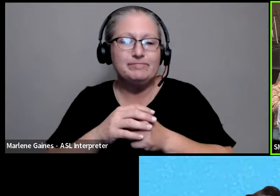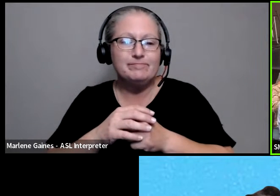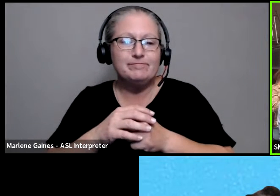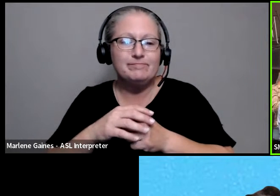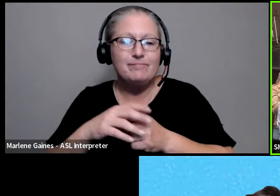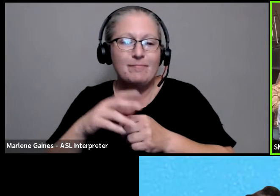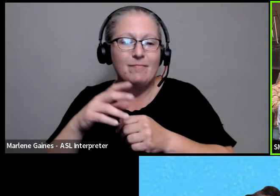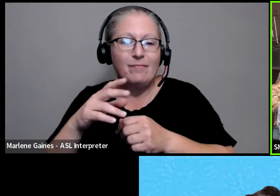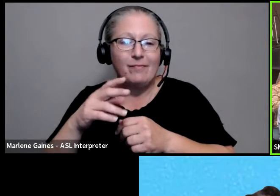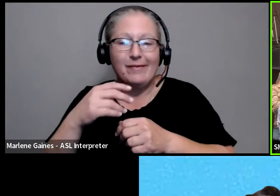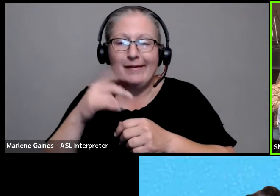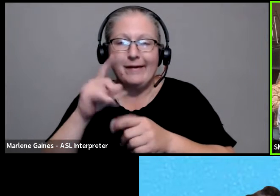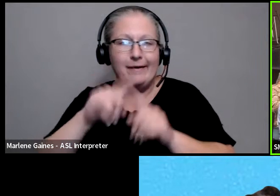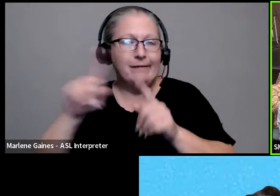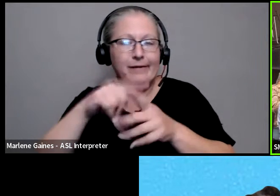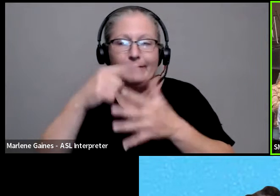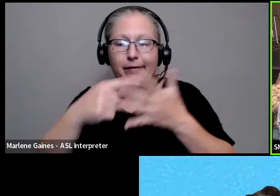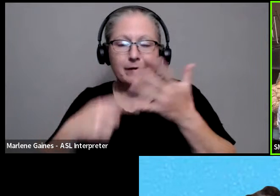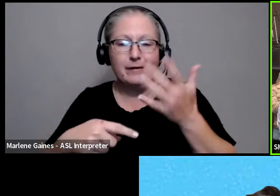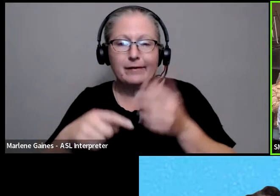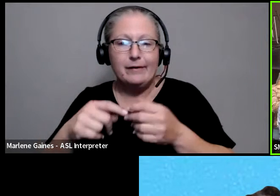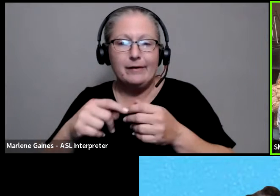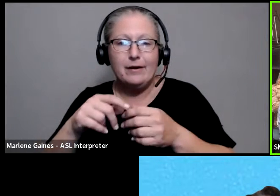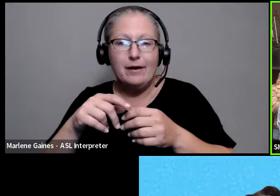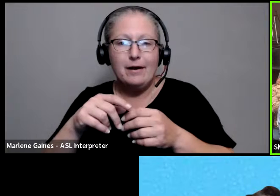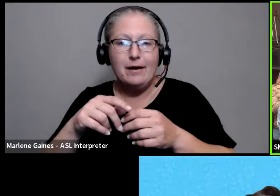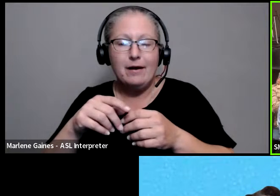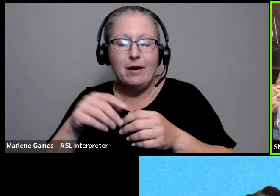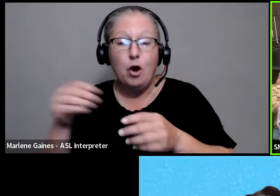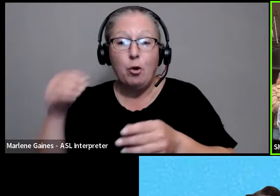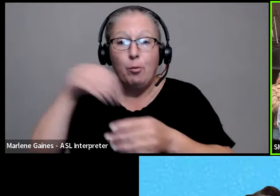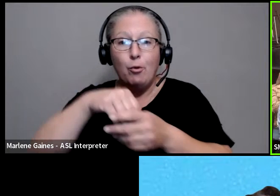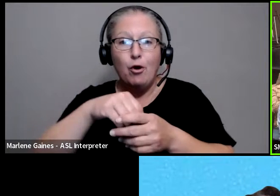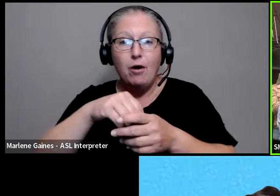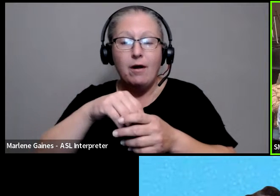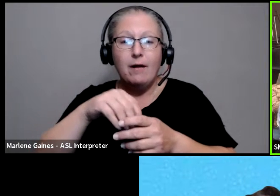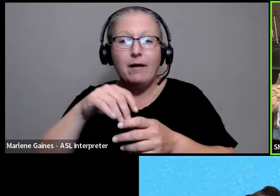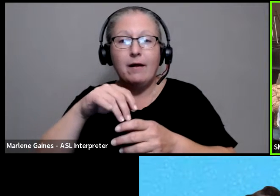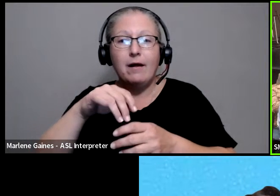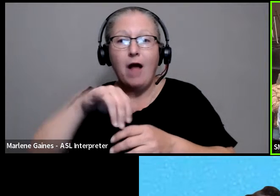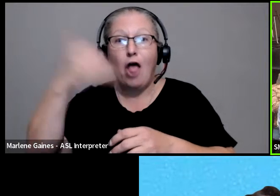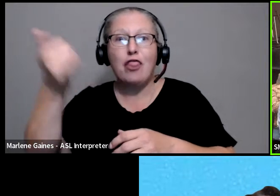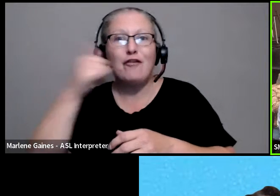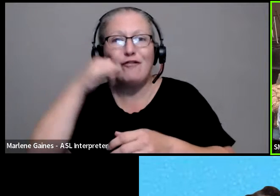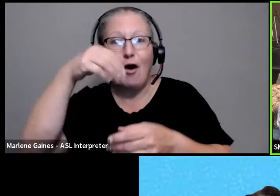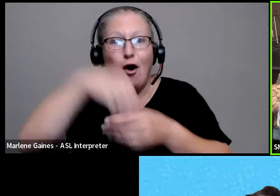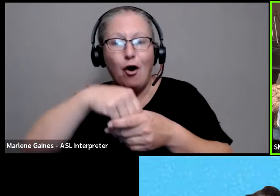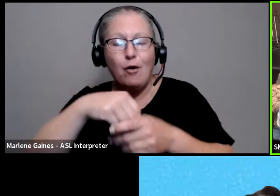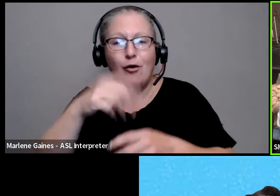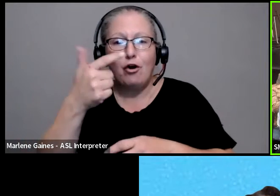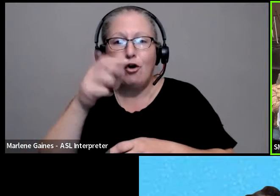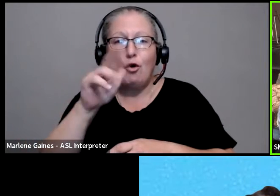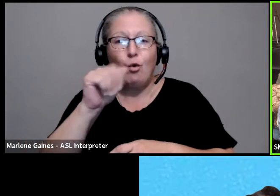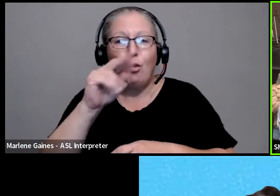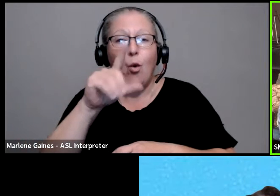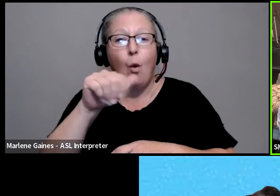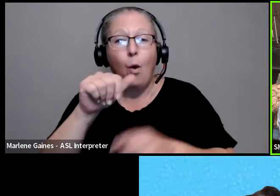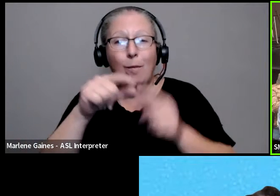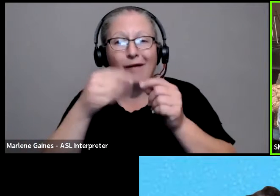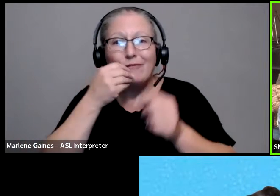We've seen everything from, you know, burner phones placed in Yonder pouches, granola bars,